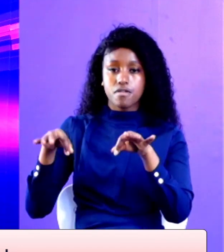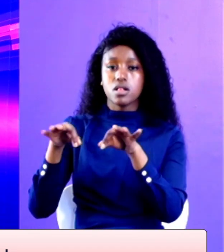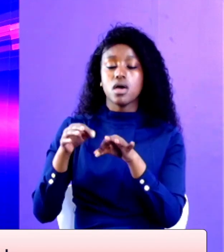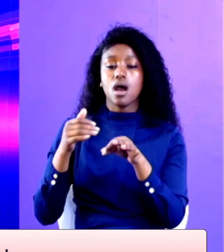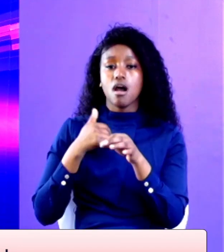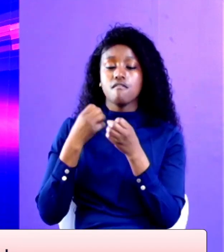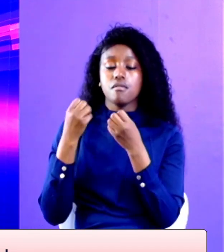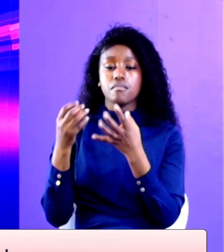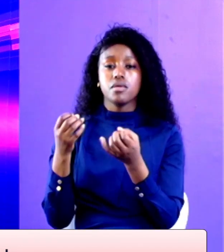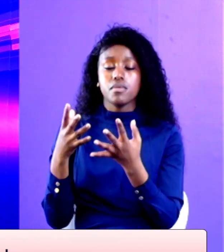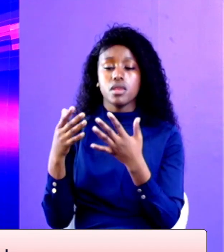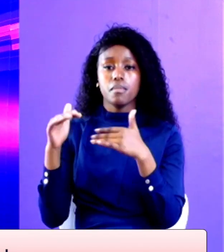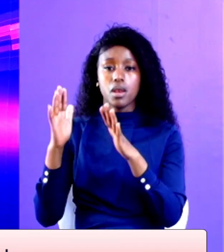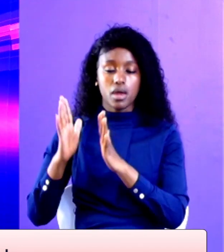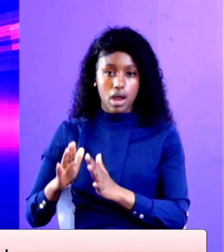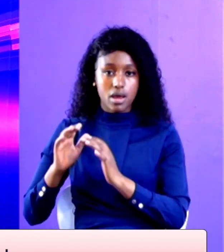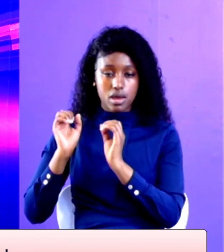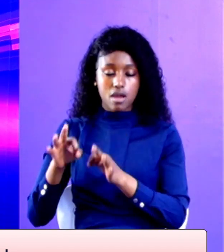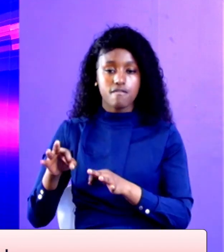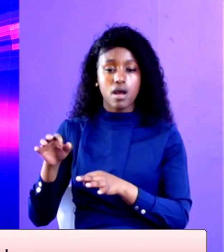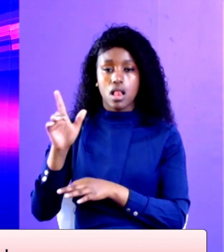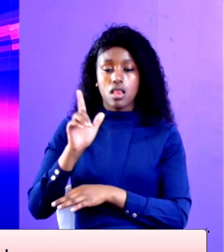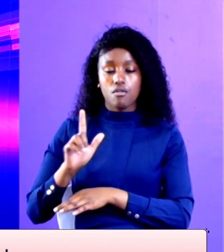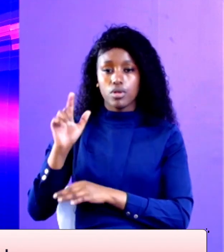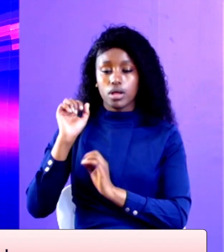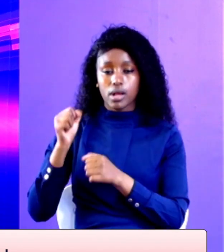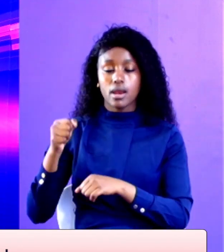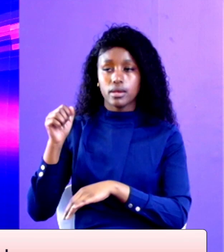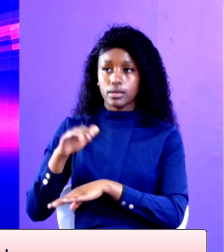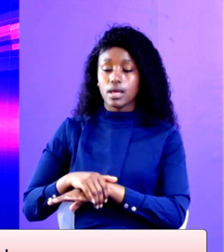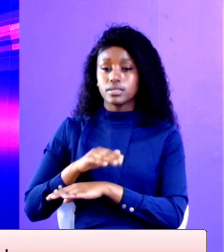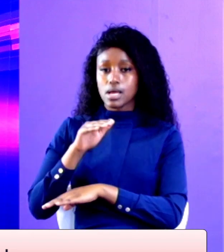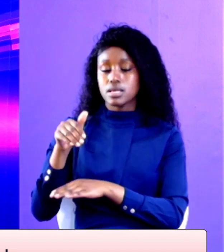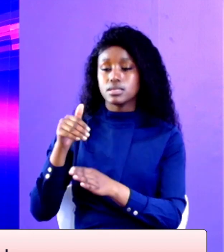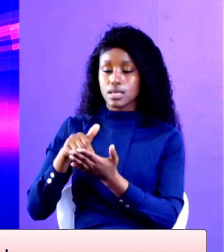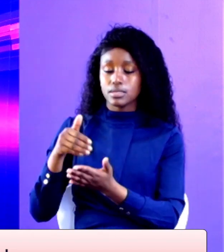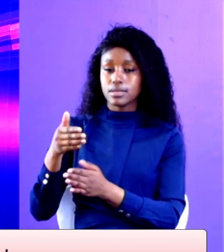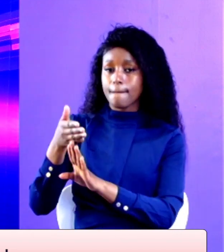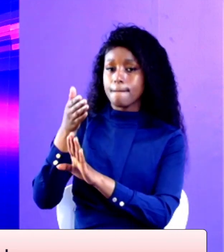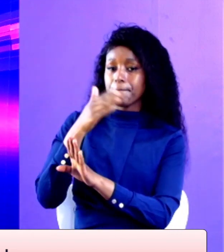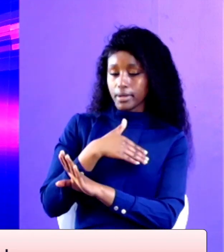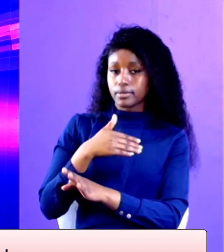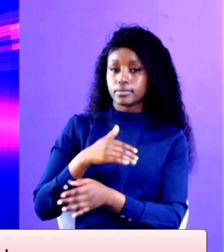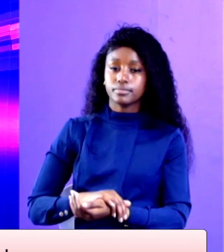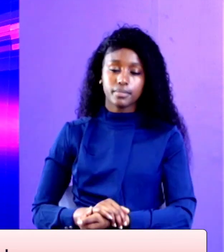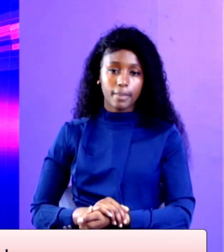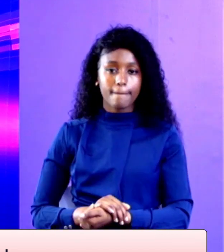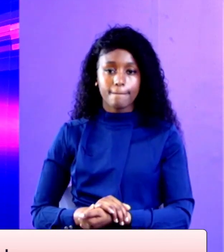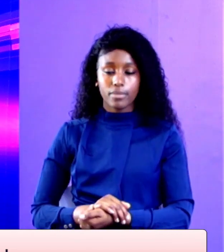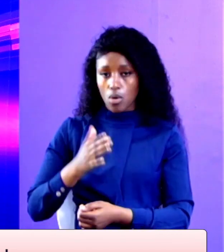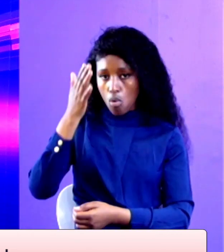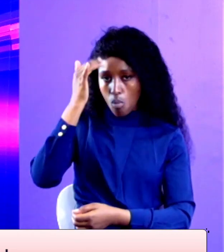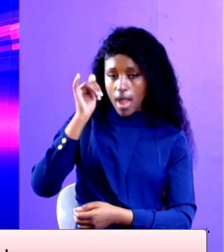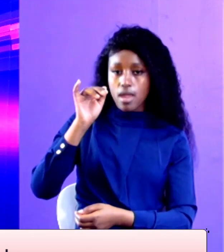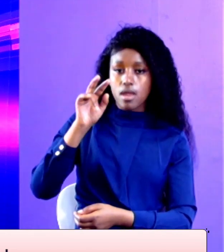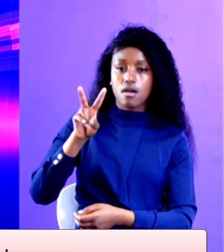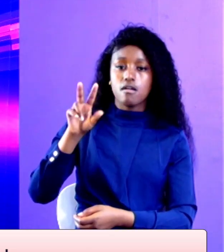if Liverpool can get a center back, because Van Dijk